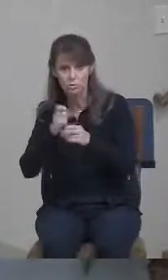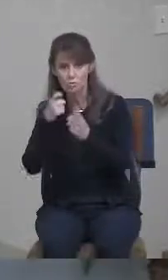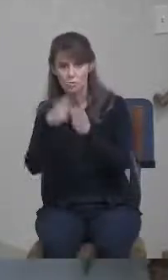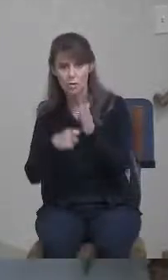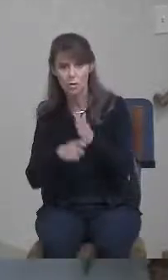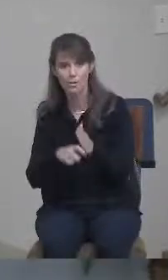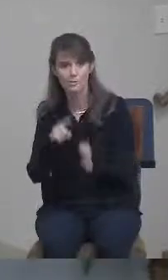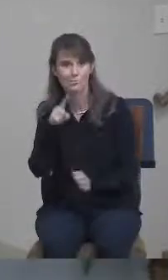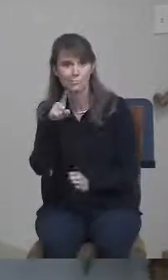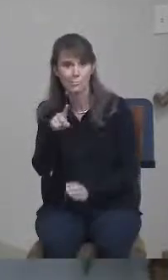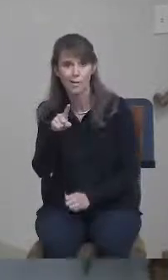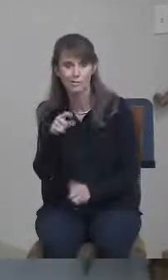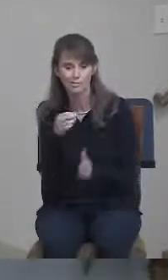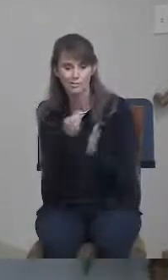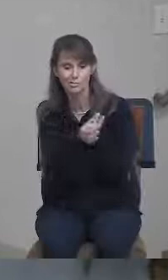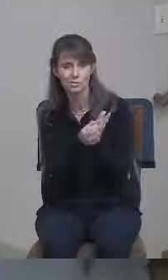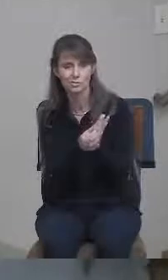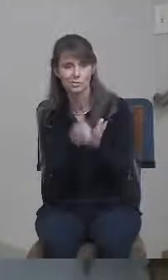1642,